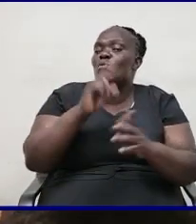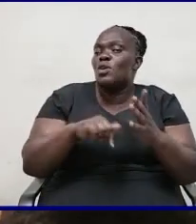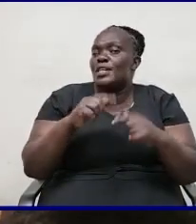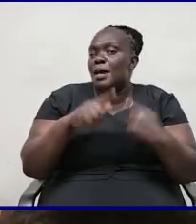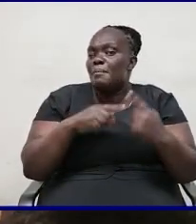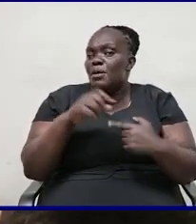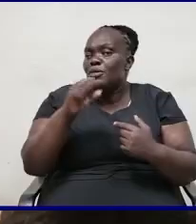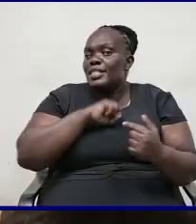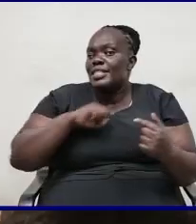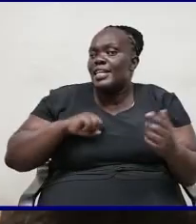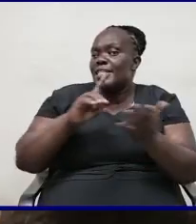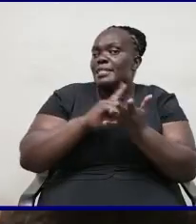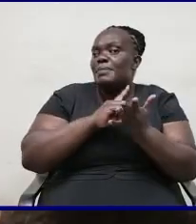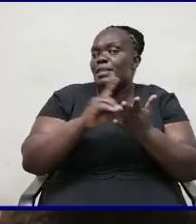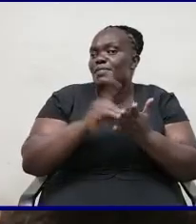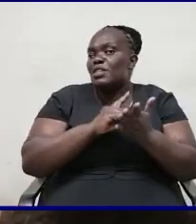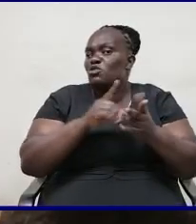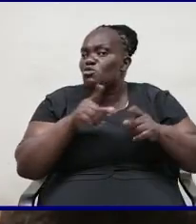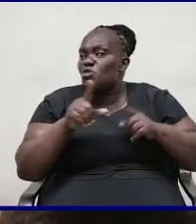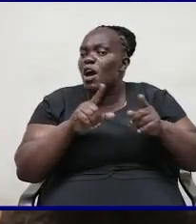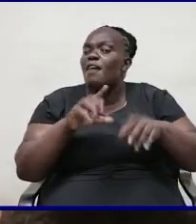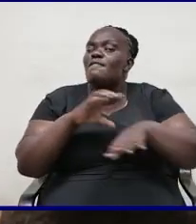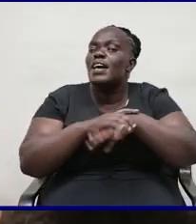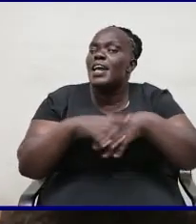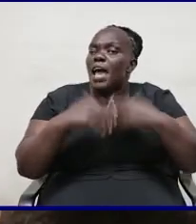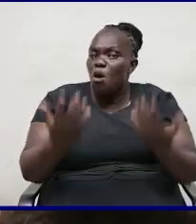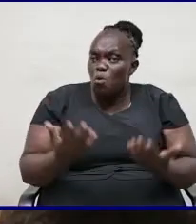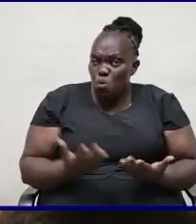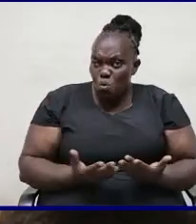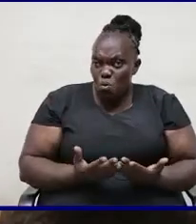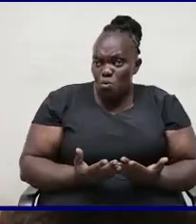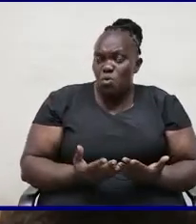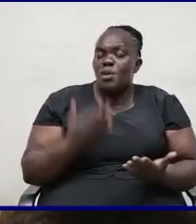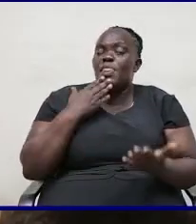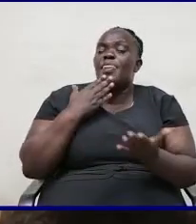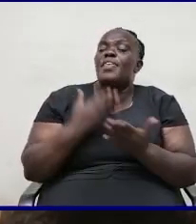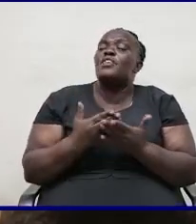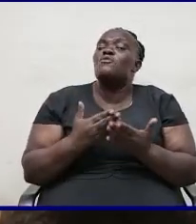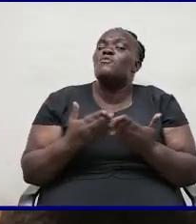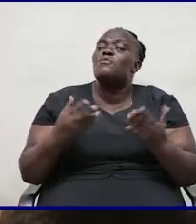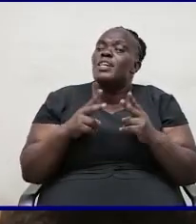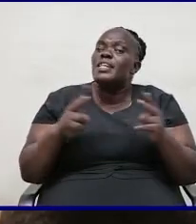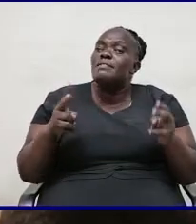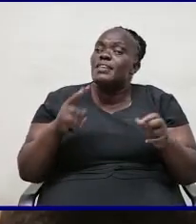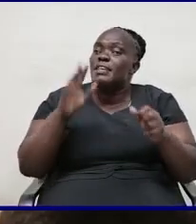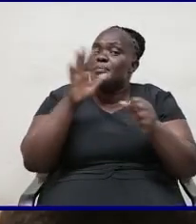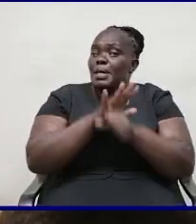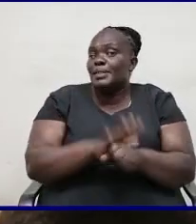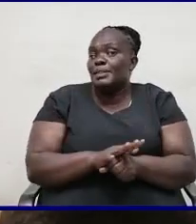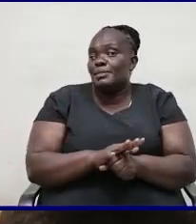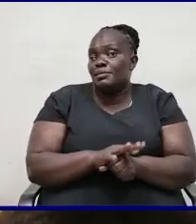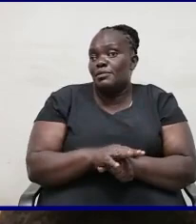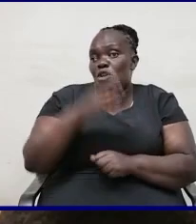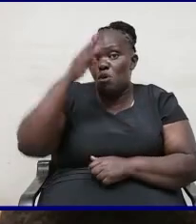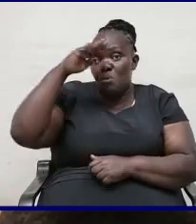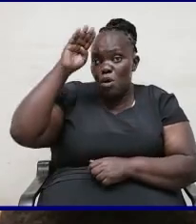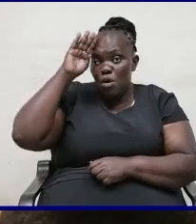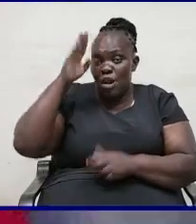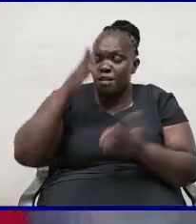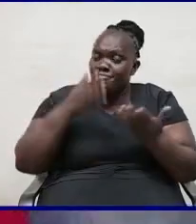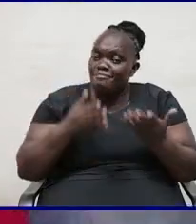is it about the State Department for tourism? How did you find it, all of that? Thank you very much, Mheshimiwa